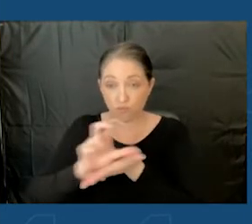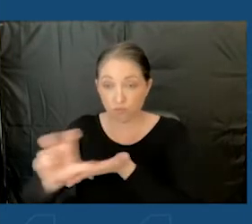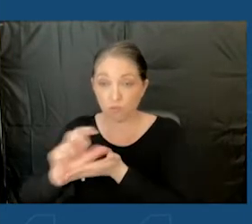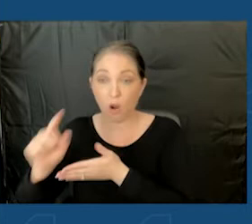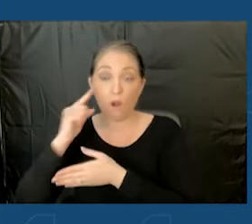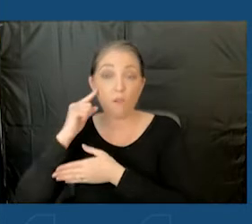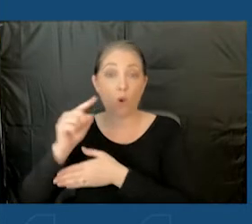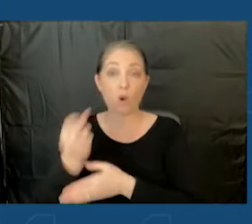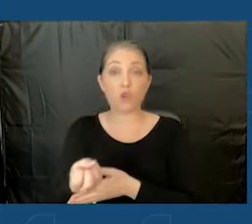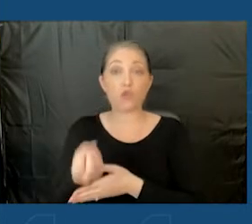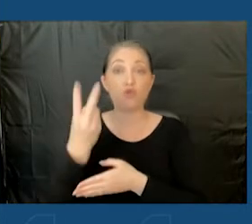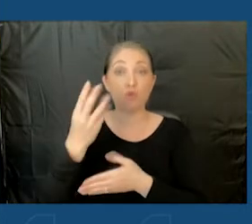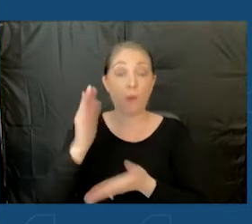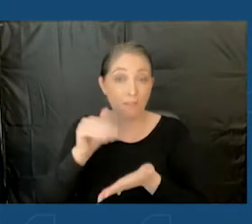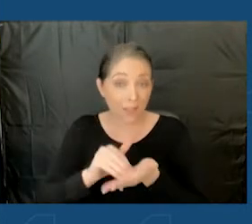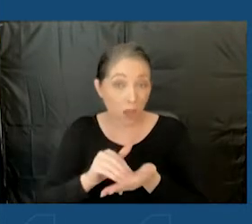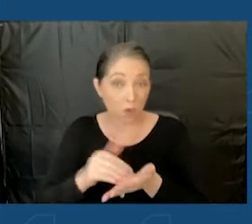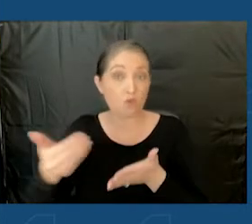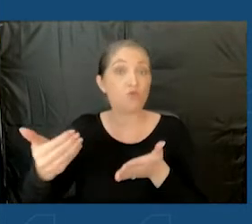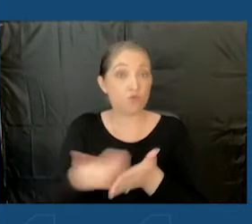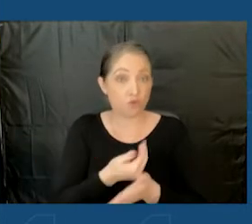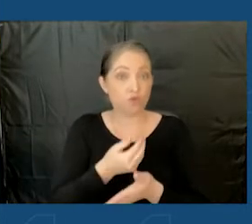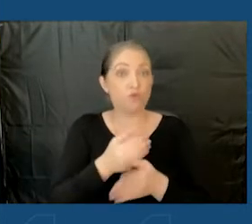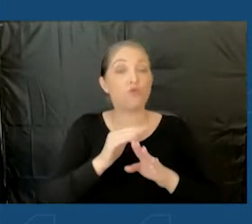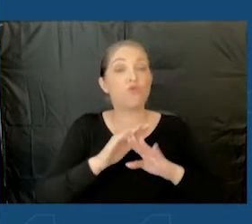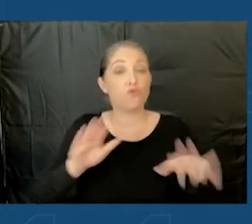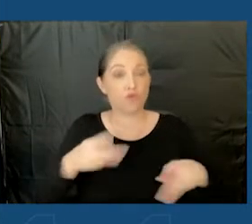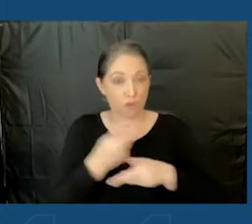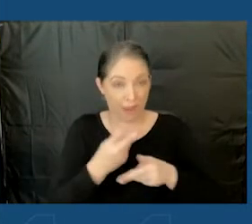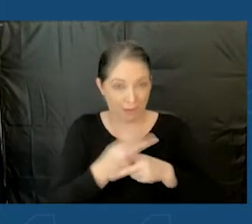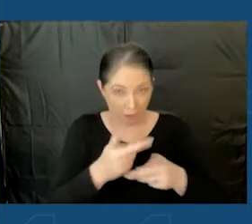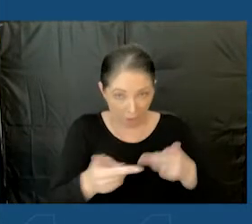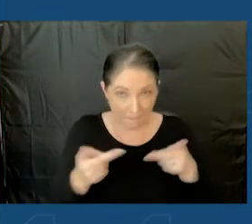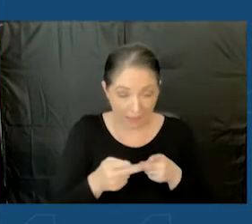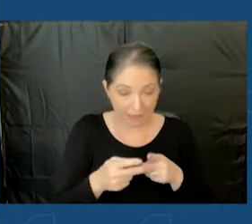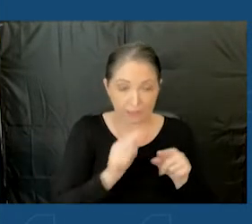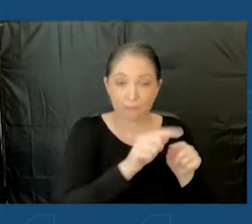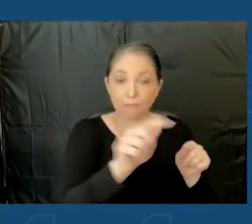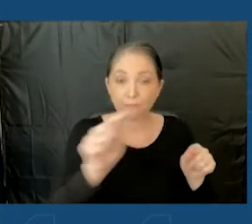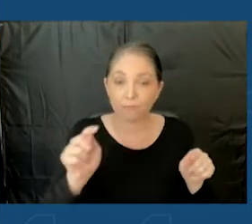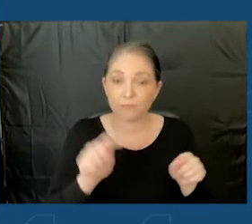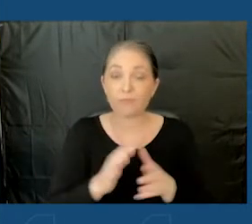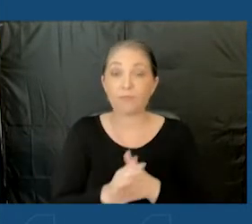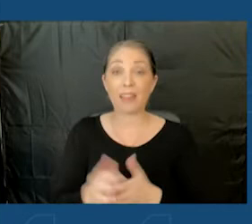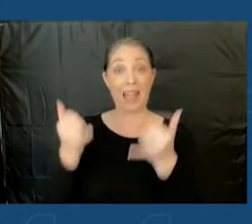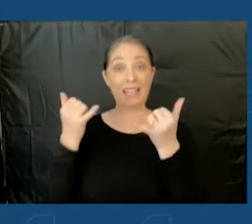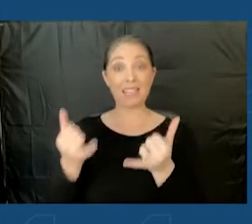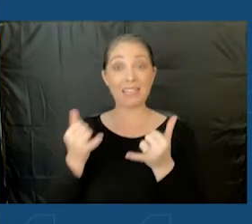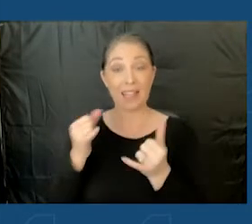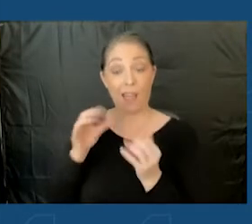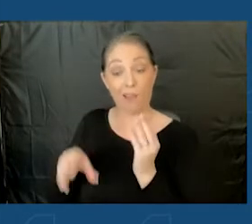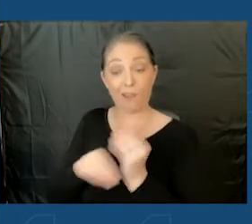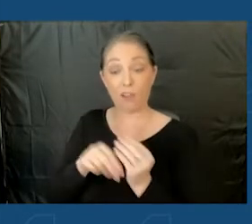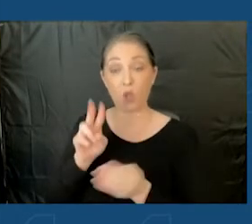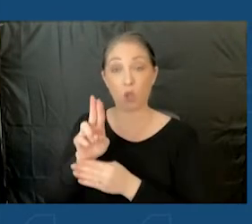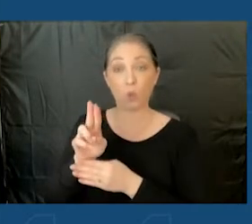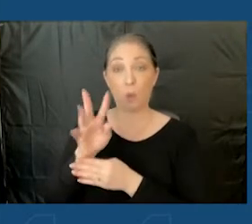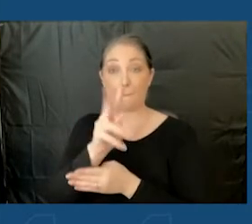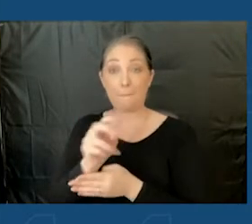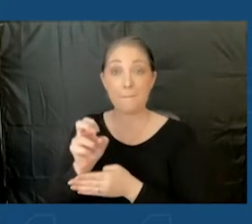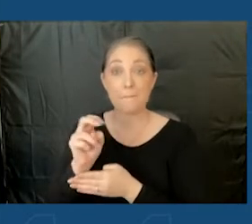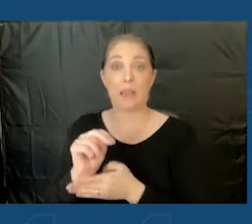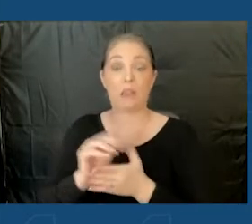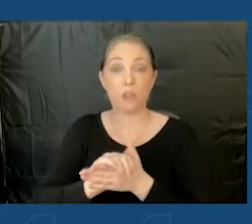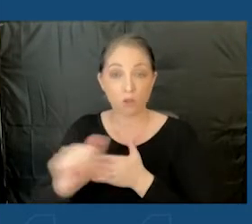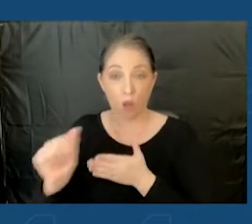care slots in child care deserts. So that's what we've already done. But now we're investing $2 billion into subsidies. What does a